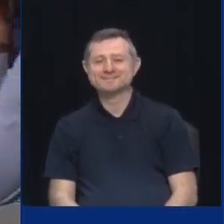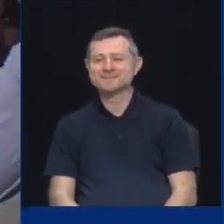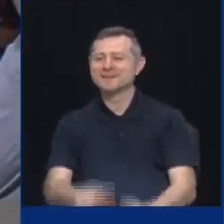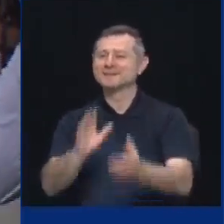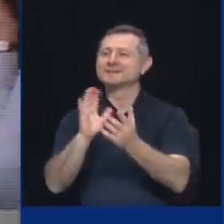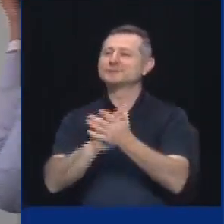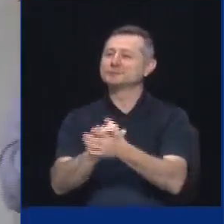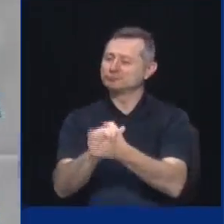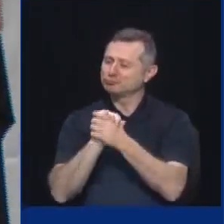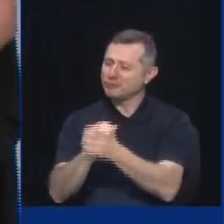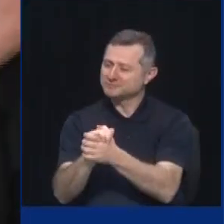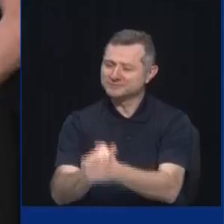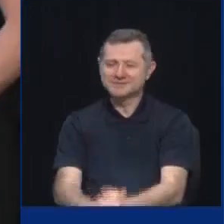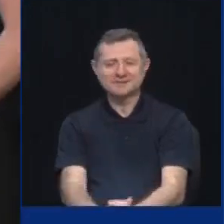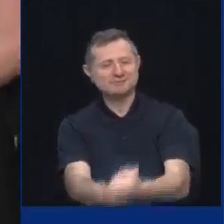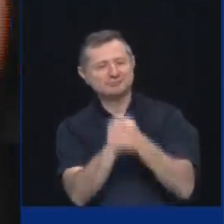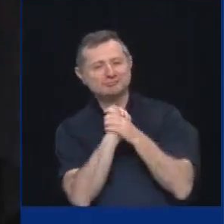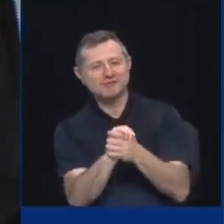Congratulations.